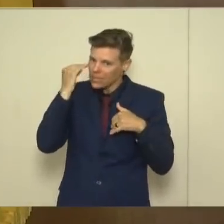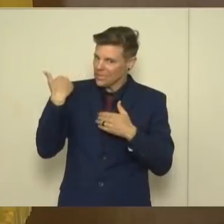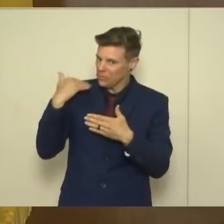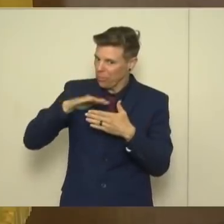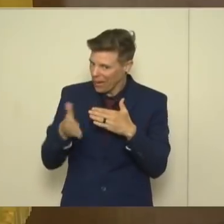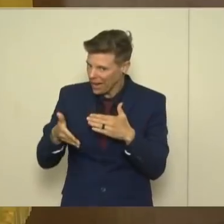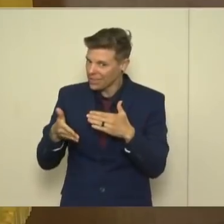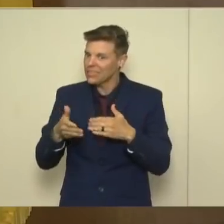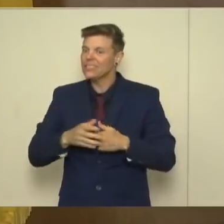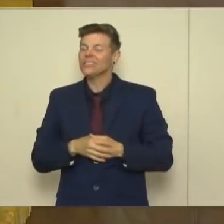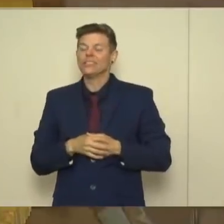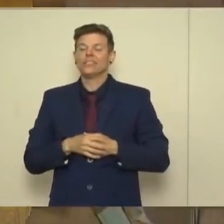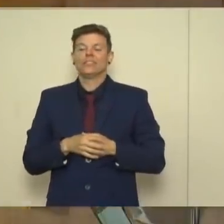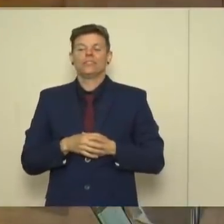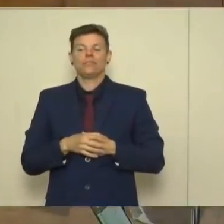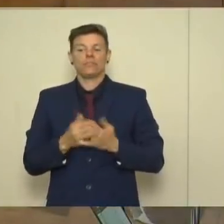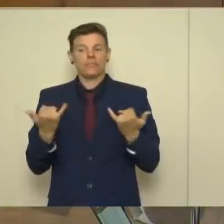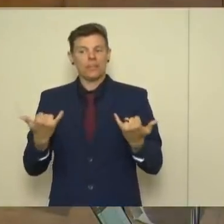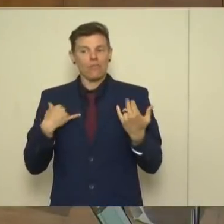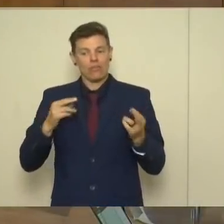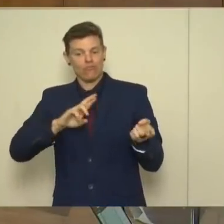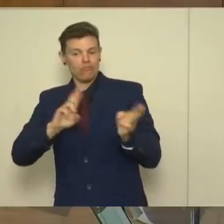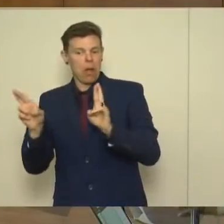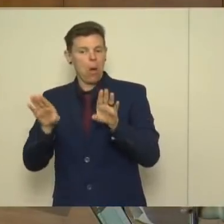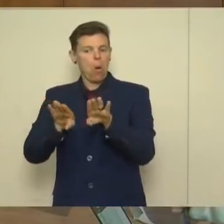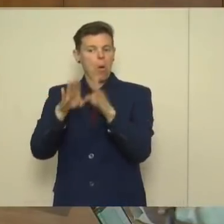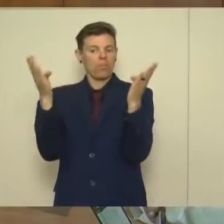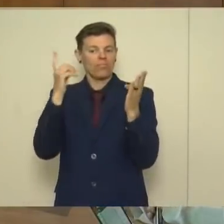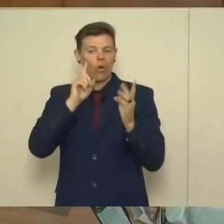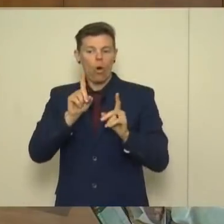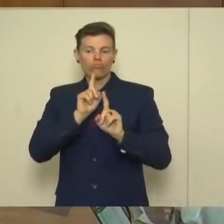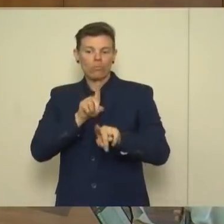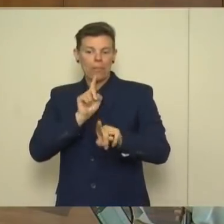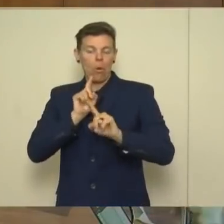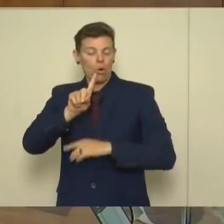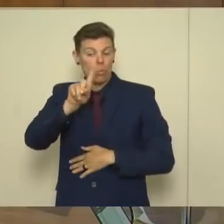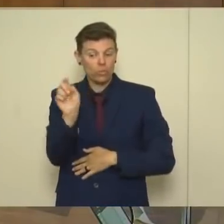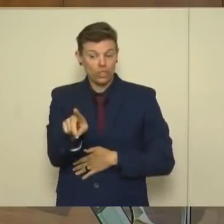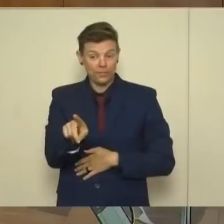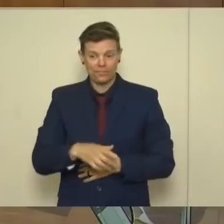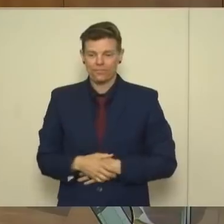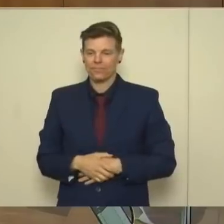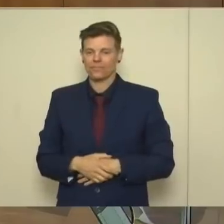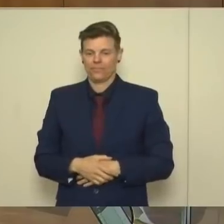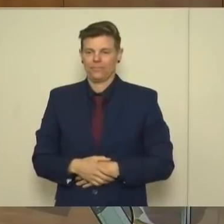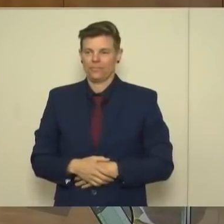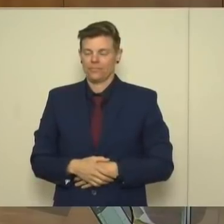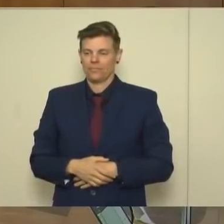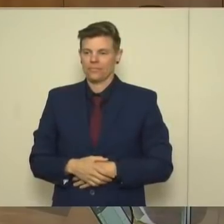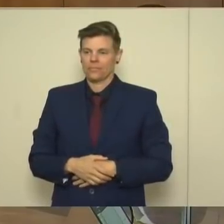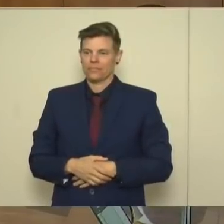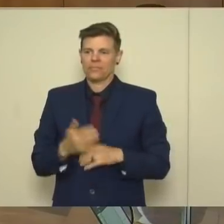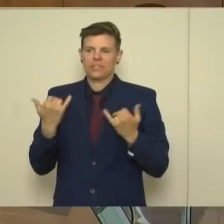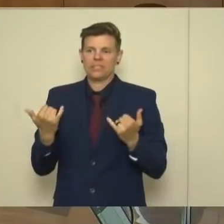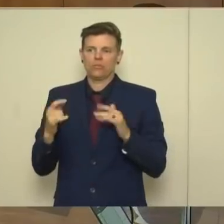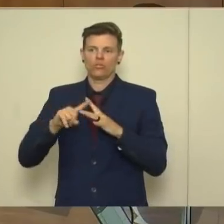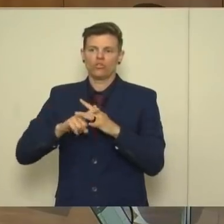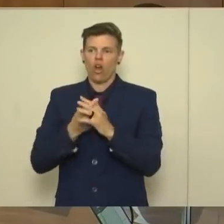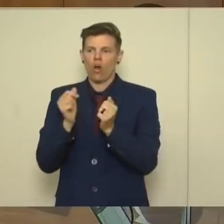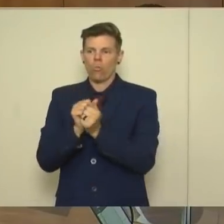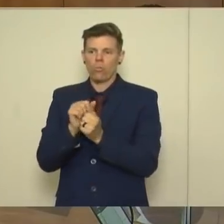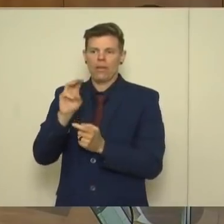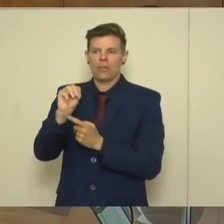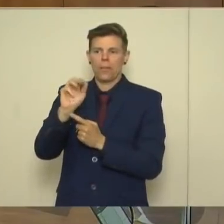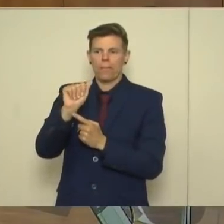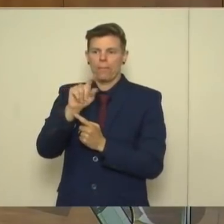and available to take questions. Thank you, Governor. We will start off by going to Matt Grubbs with New